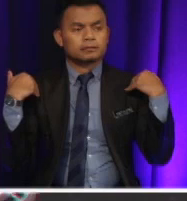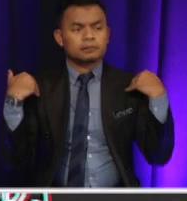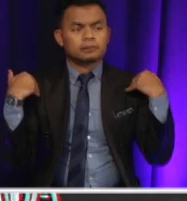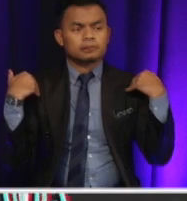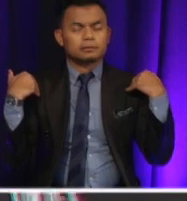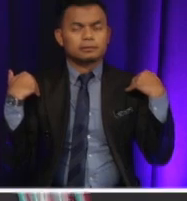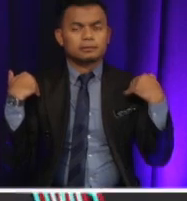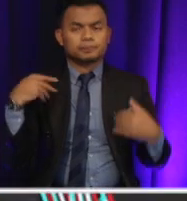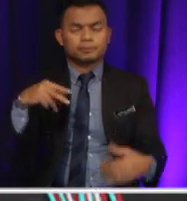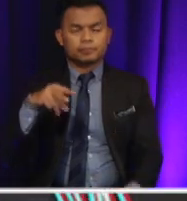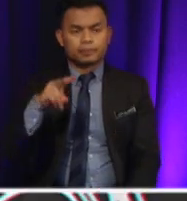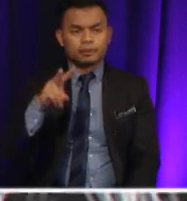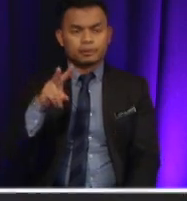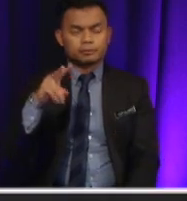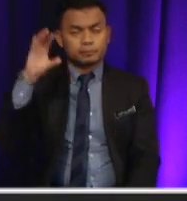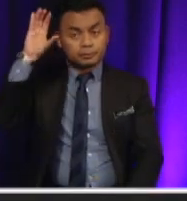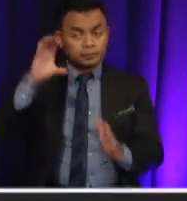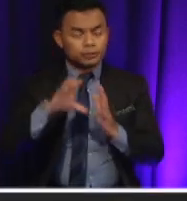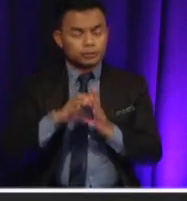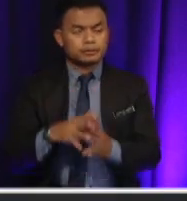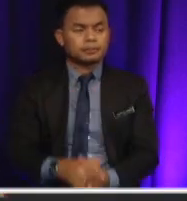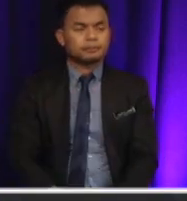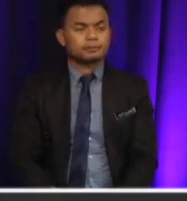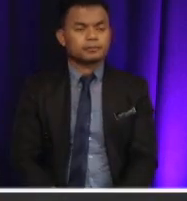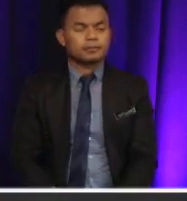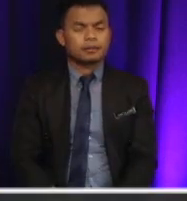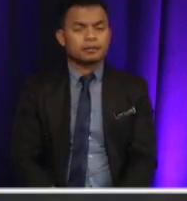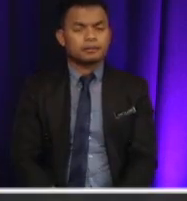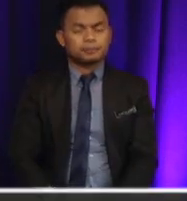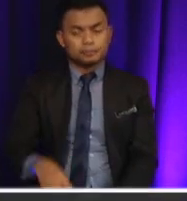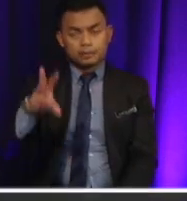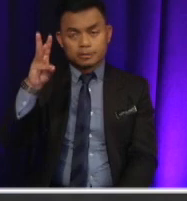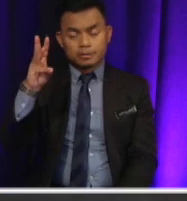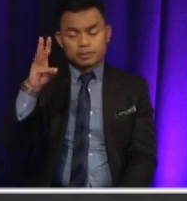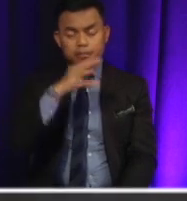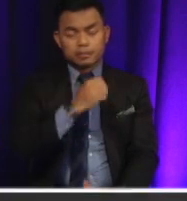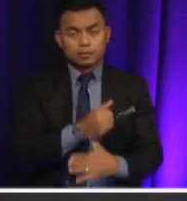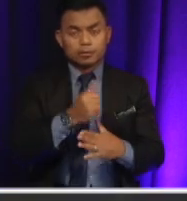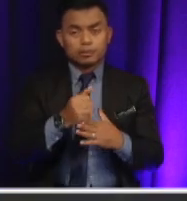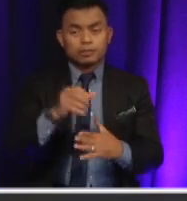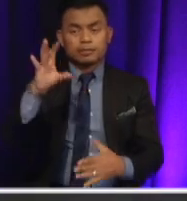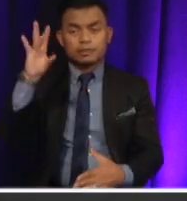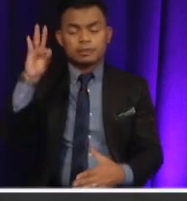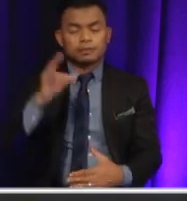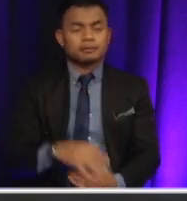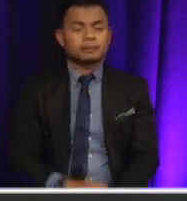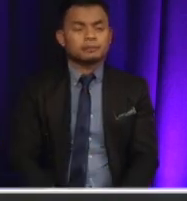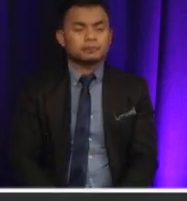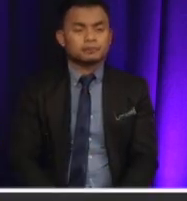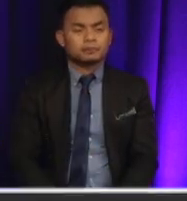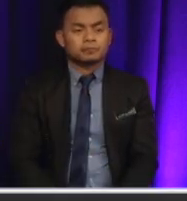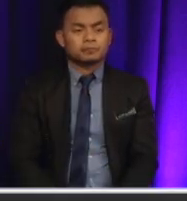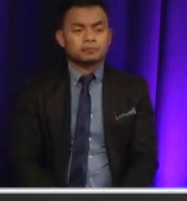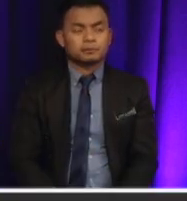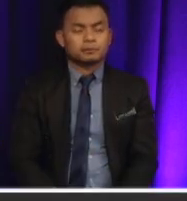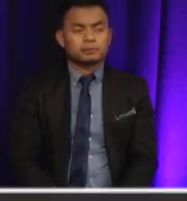stapler. picture does it match with? Which picture? 6 this or is the 7? 7. Stapler. Toothless